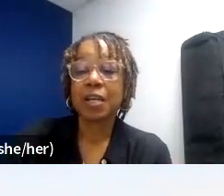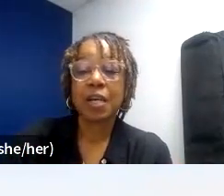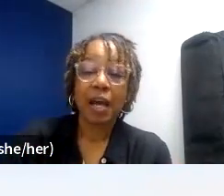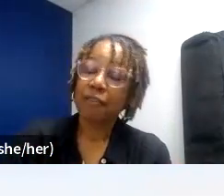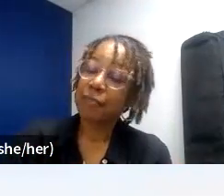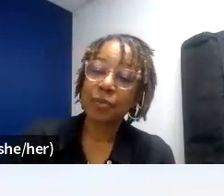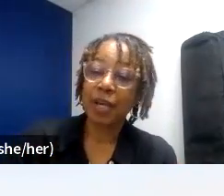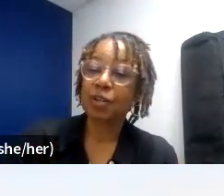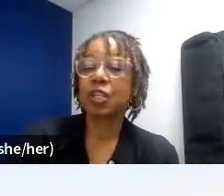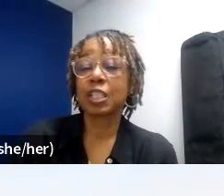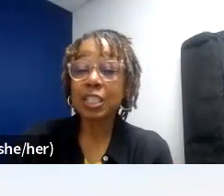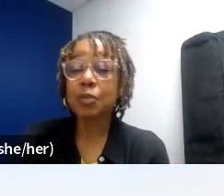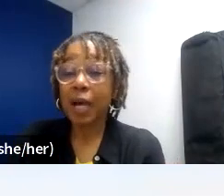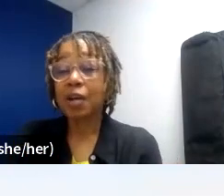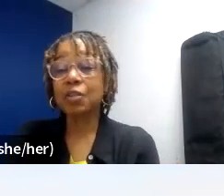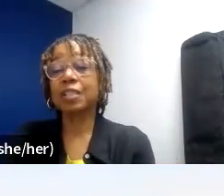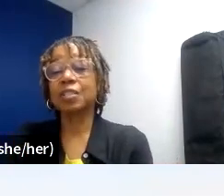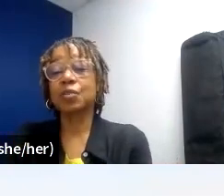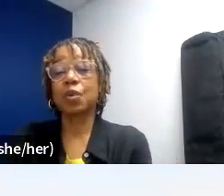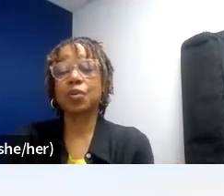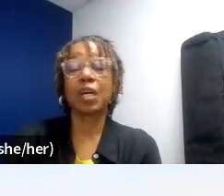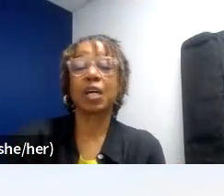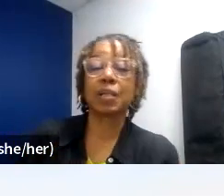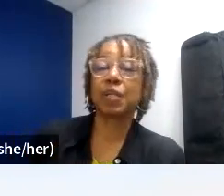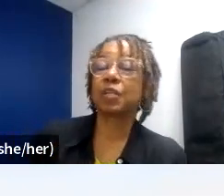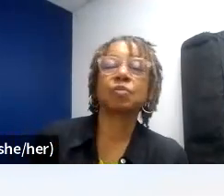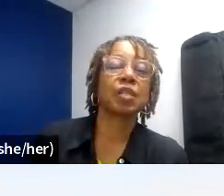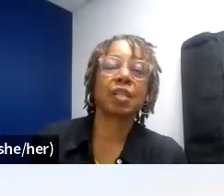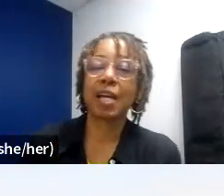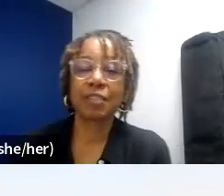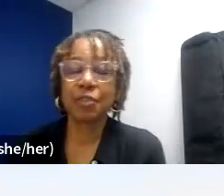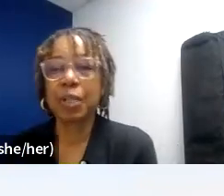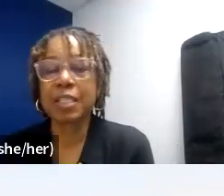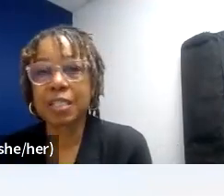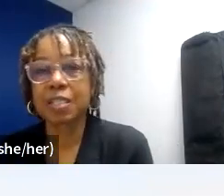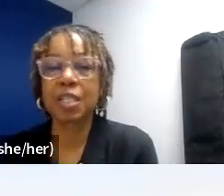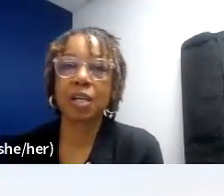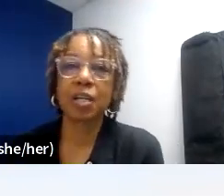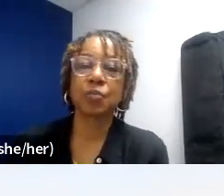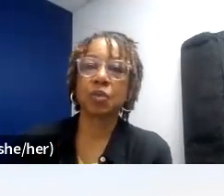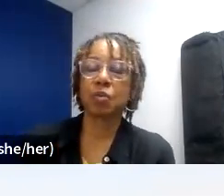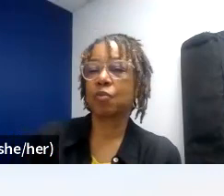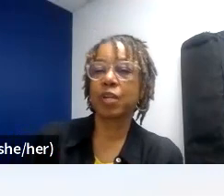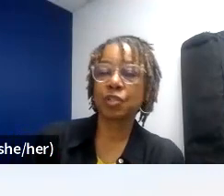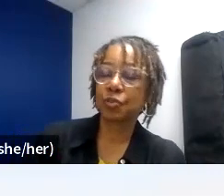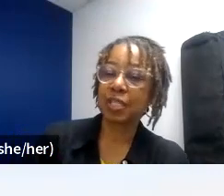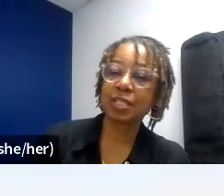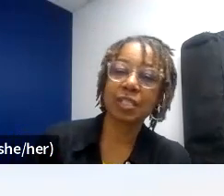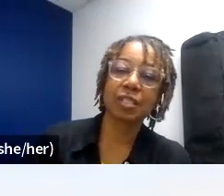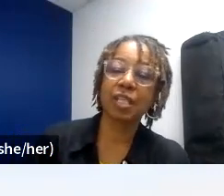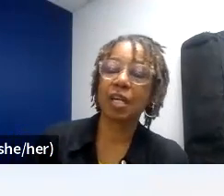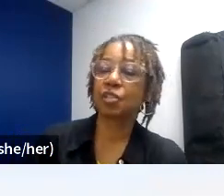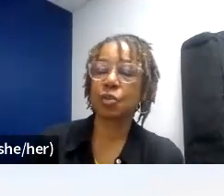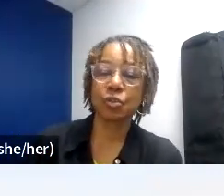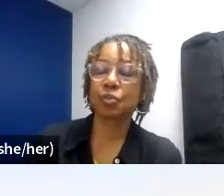and I've been around a little while and done some work in a lot of different places around